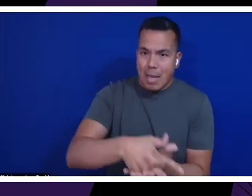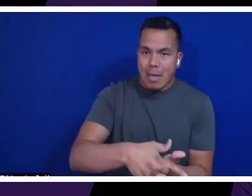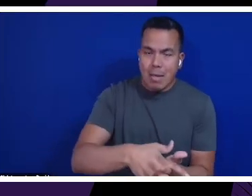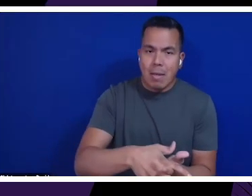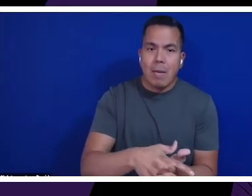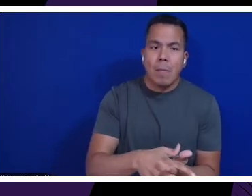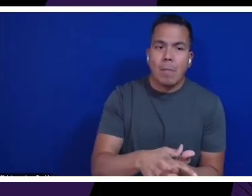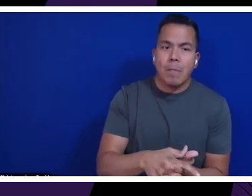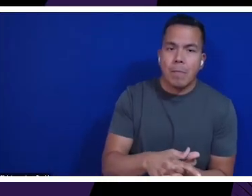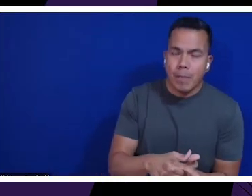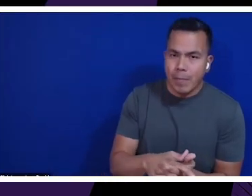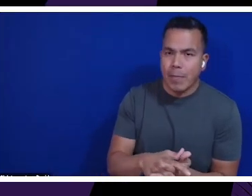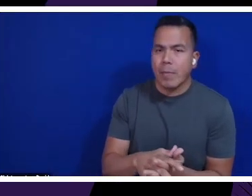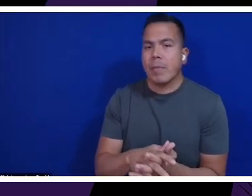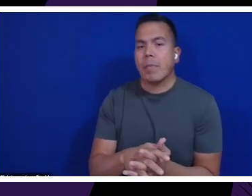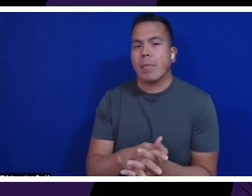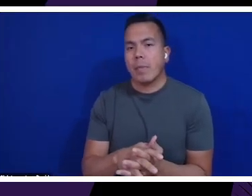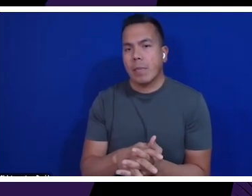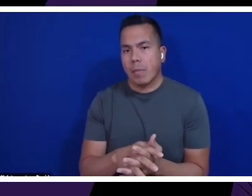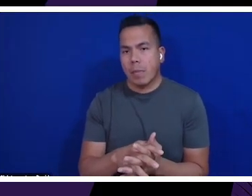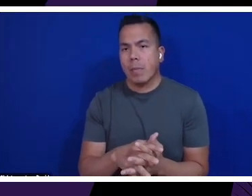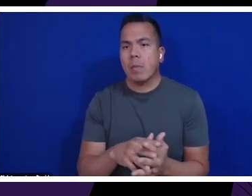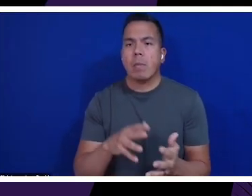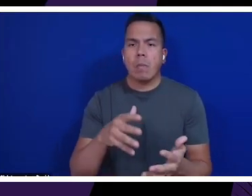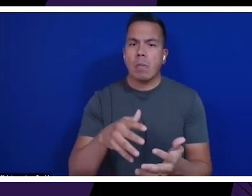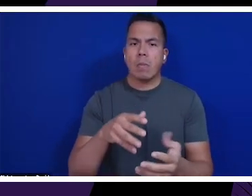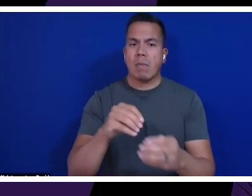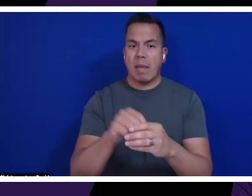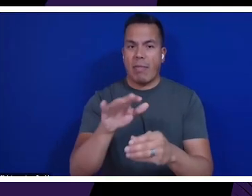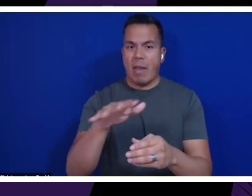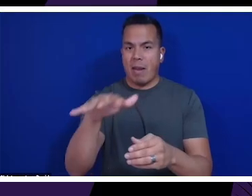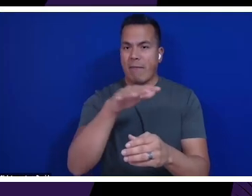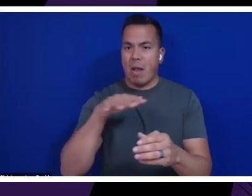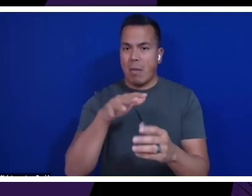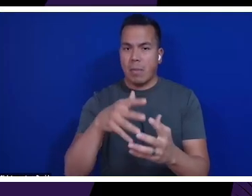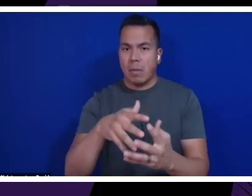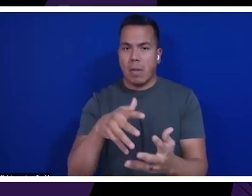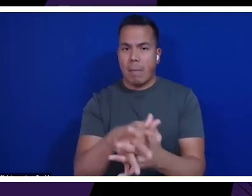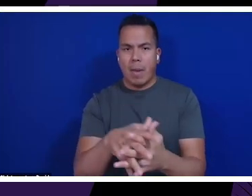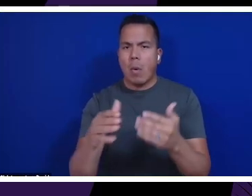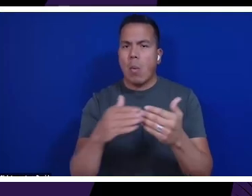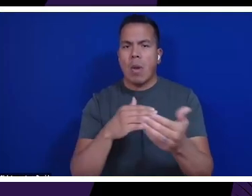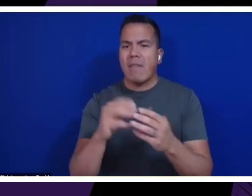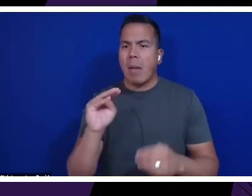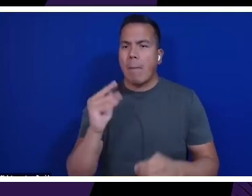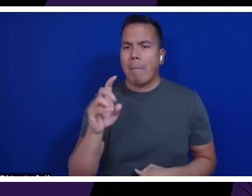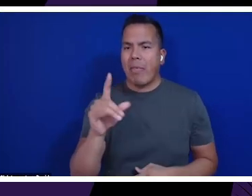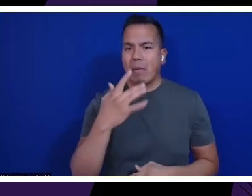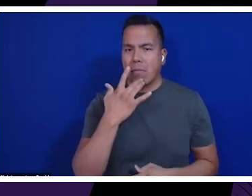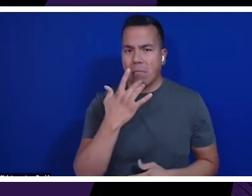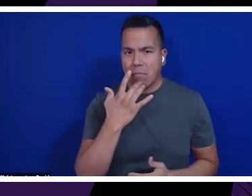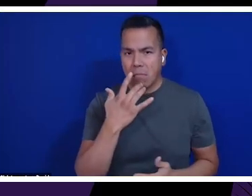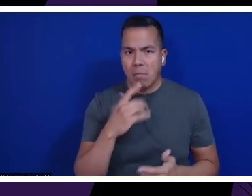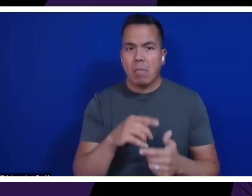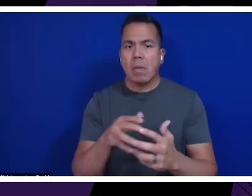you click on embed, it takes you to their embedding environment, whichever method you want to embed.